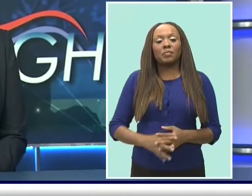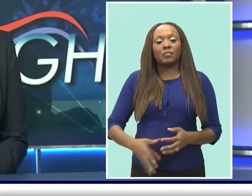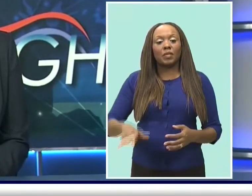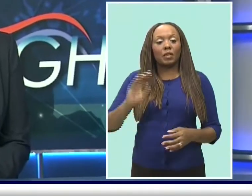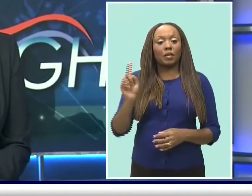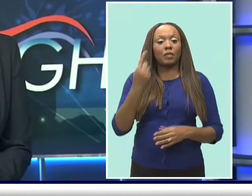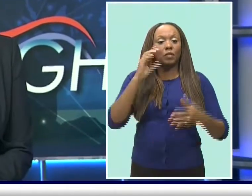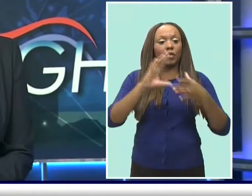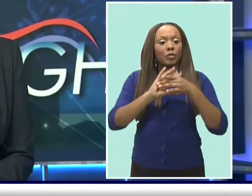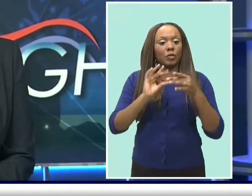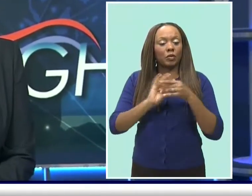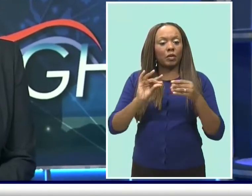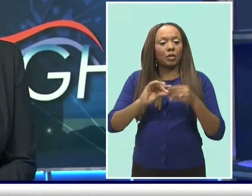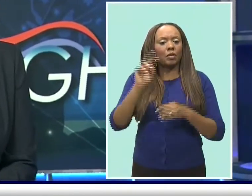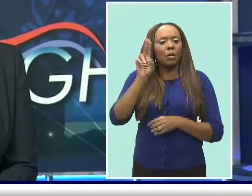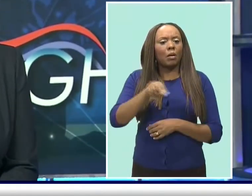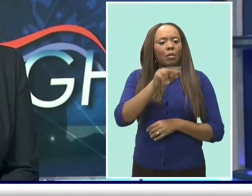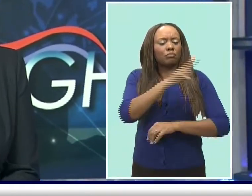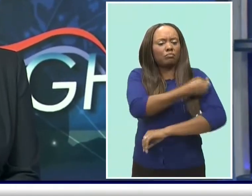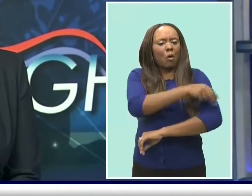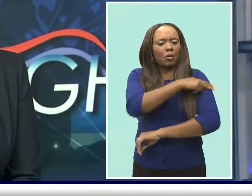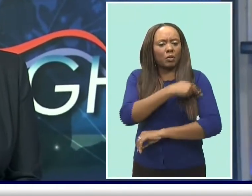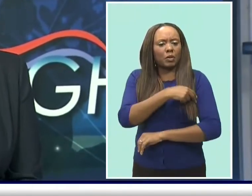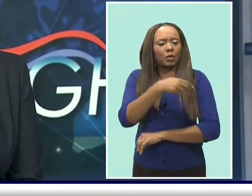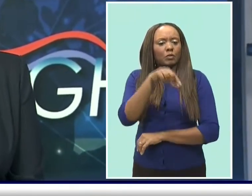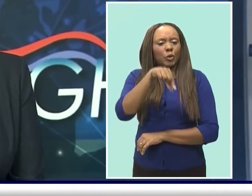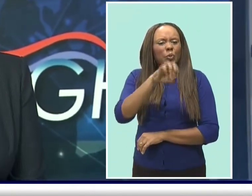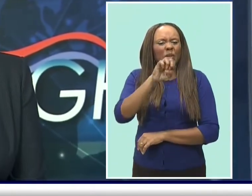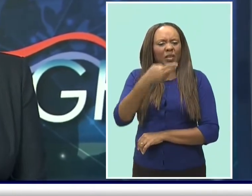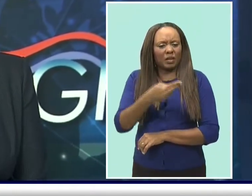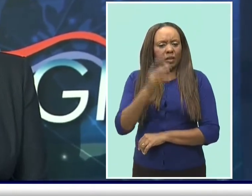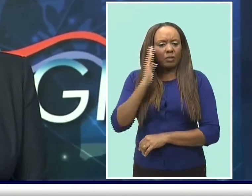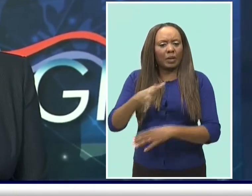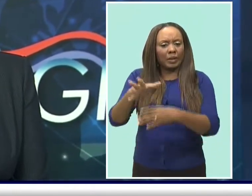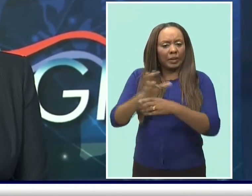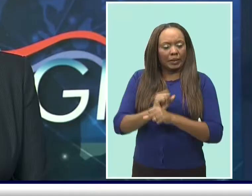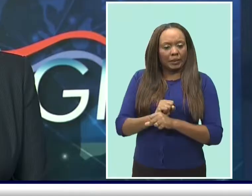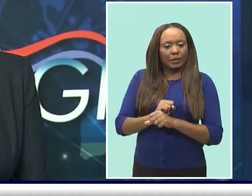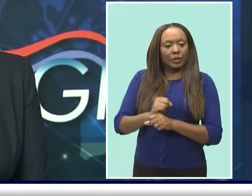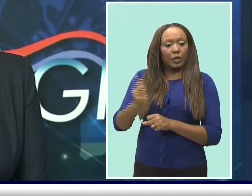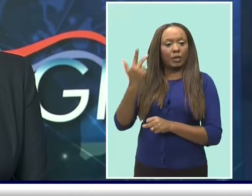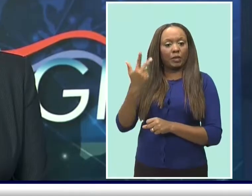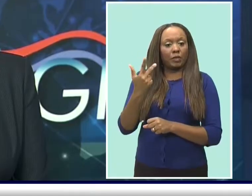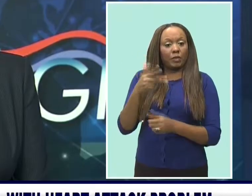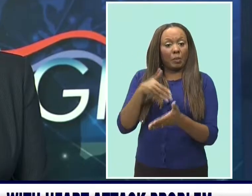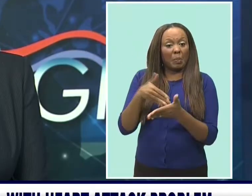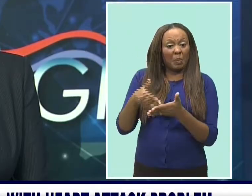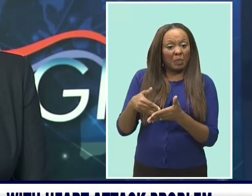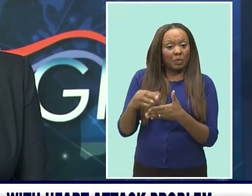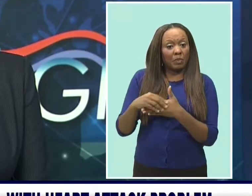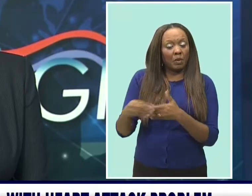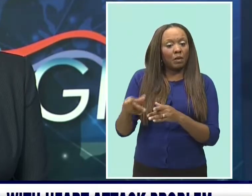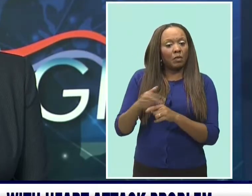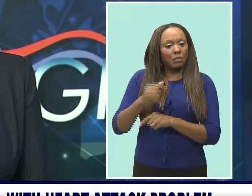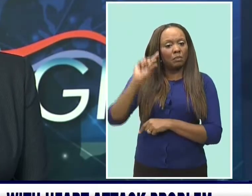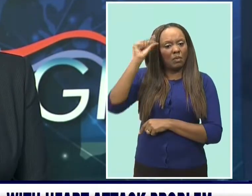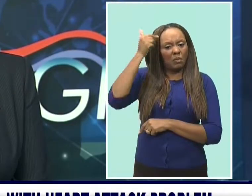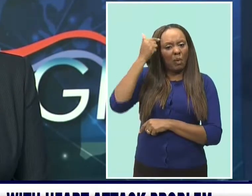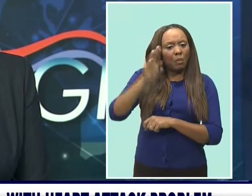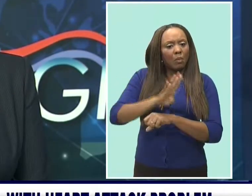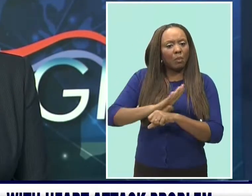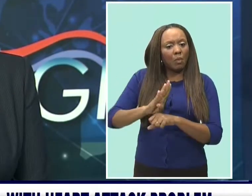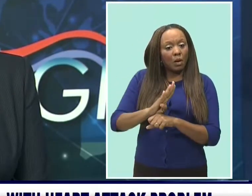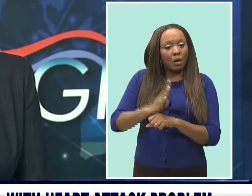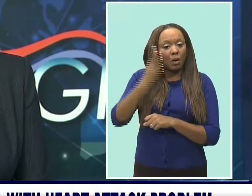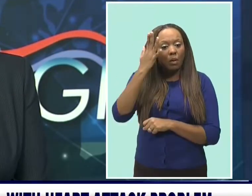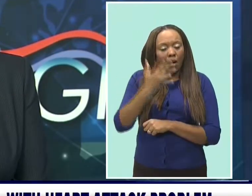And in our top story, the Queen Elizabeth Hospital is set to receive an additional $3 million from the government of Barbados to deal with the country's